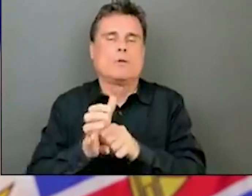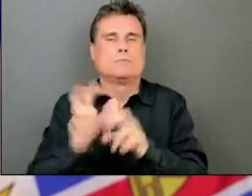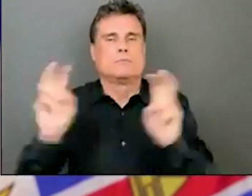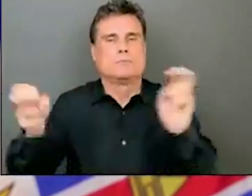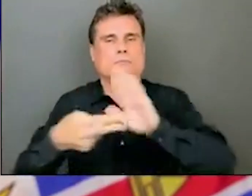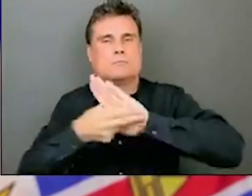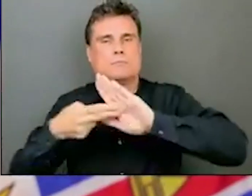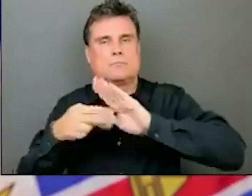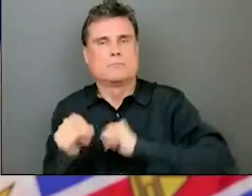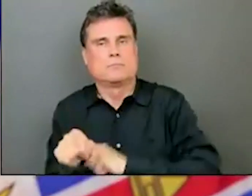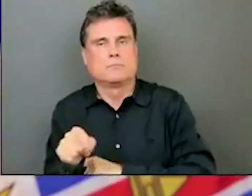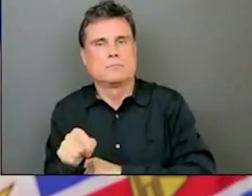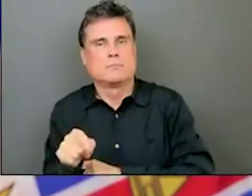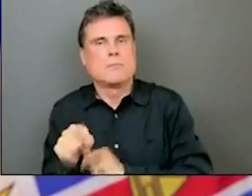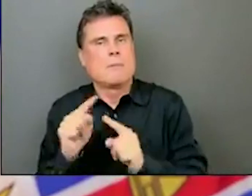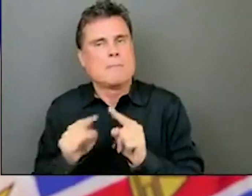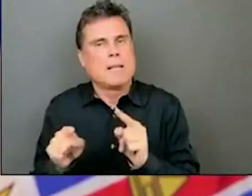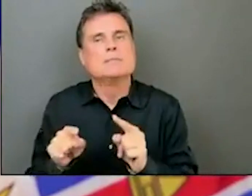unfortunately.